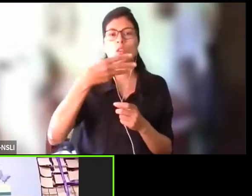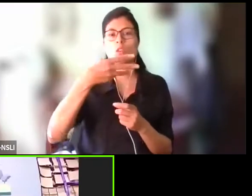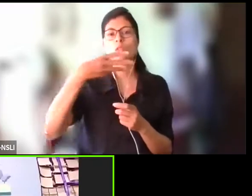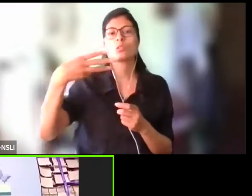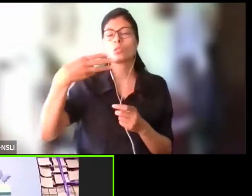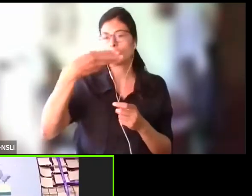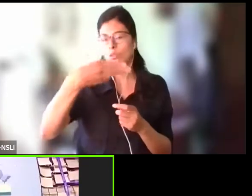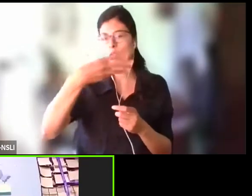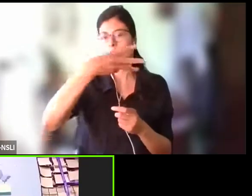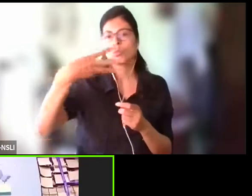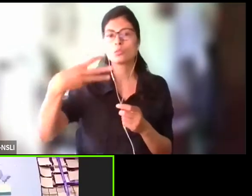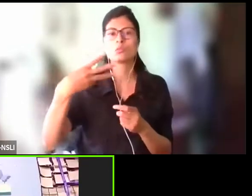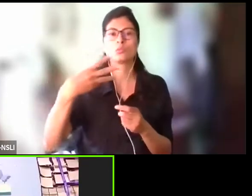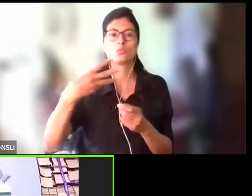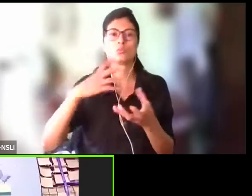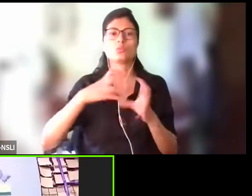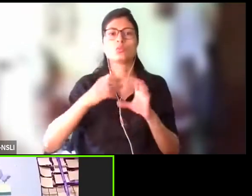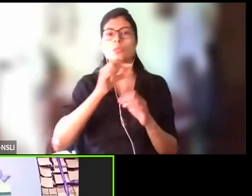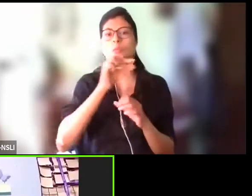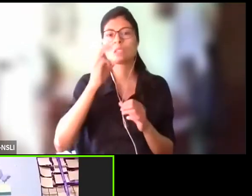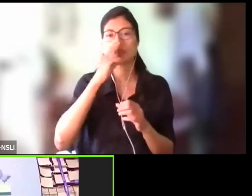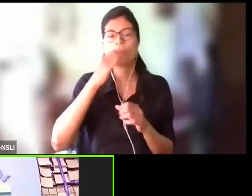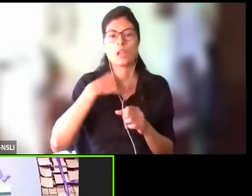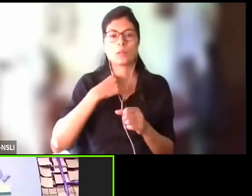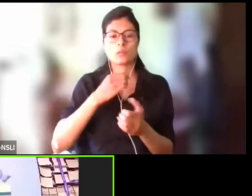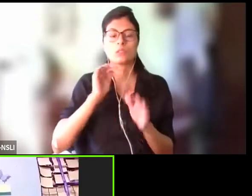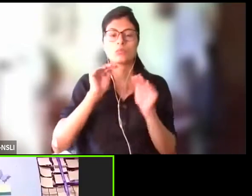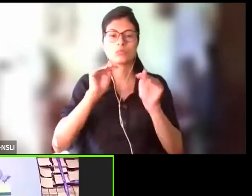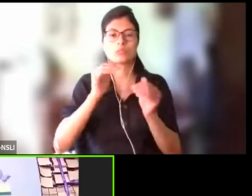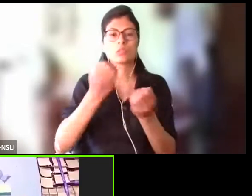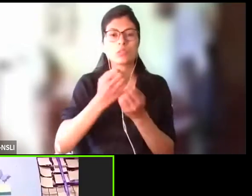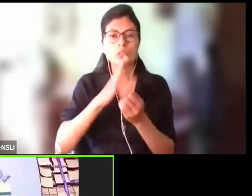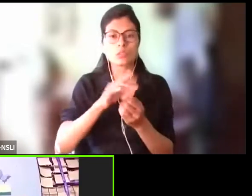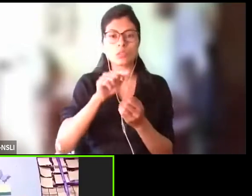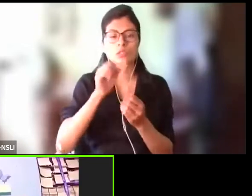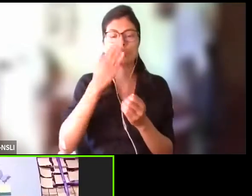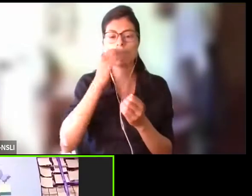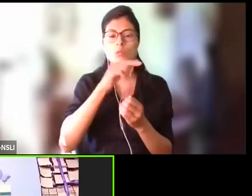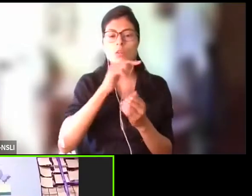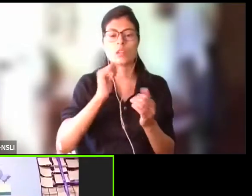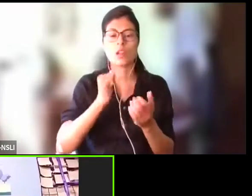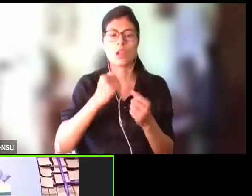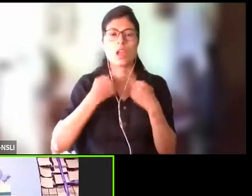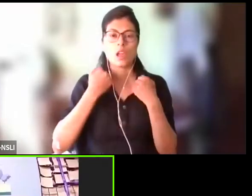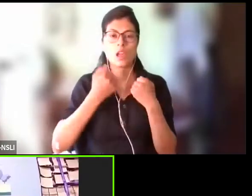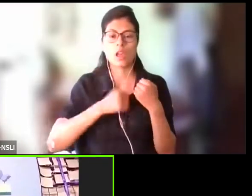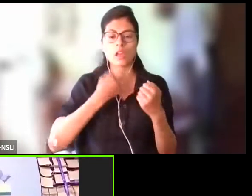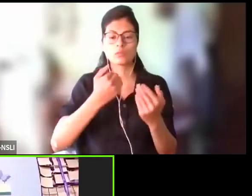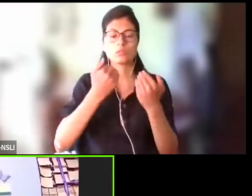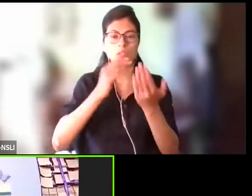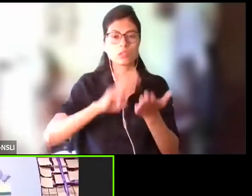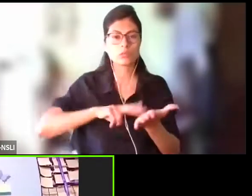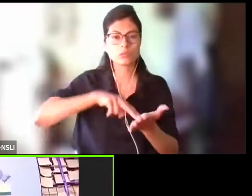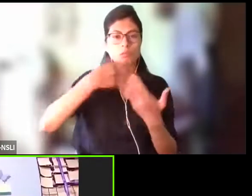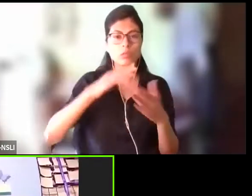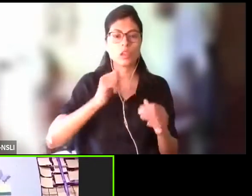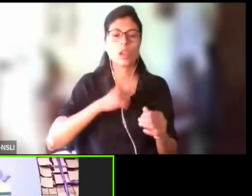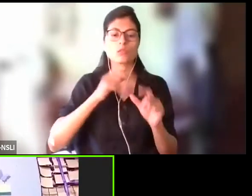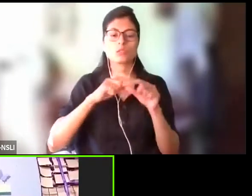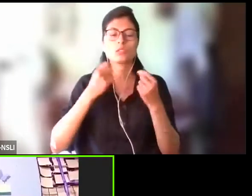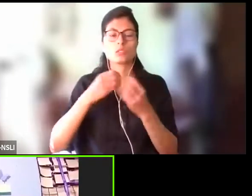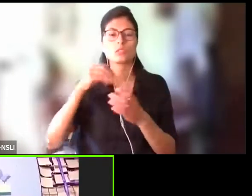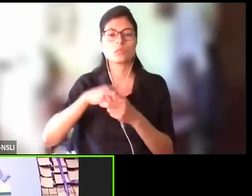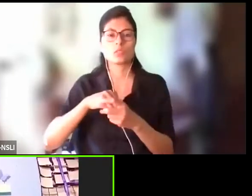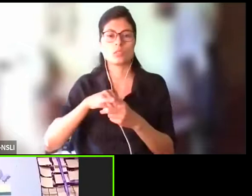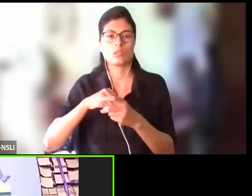businesses in this area. And in that sense, they'll be able to have little income and they can be able to purchase whatever they